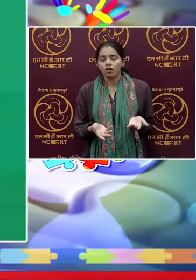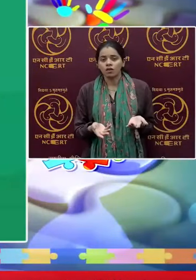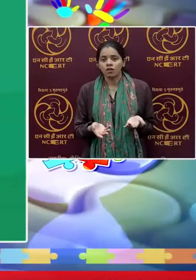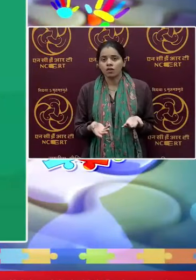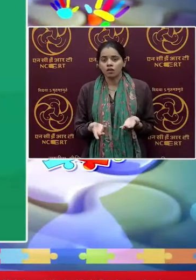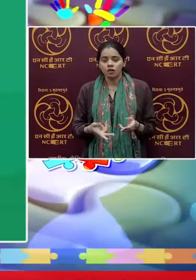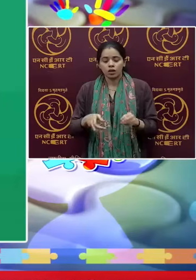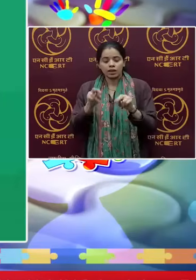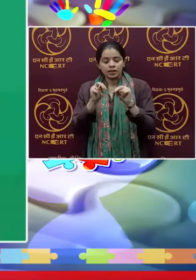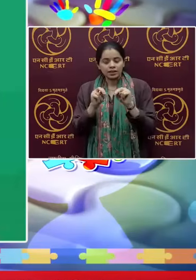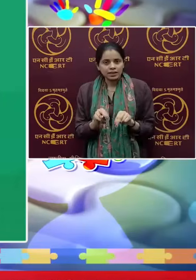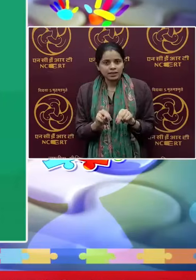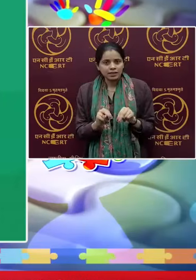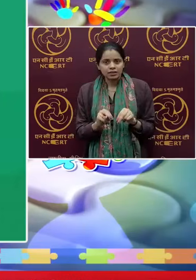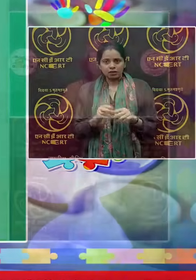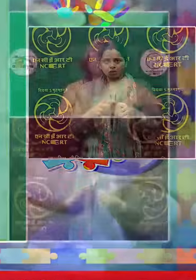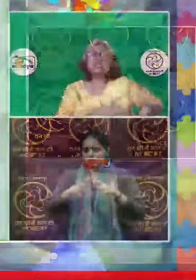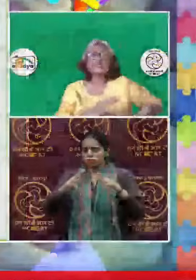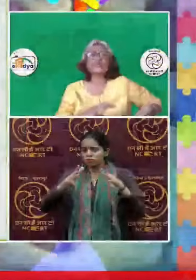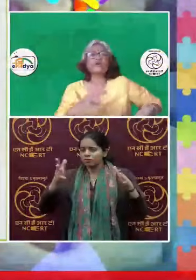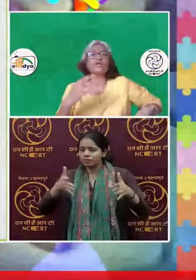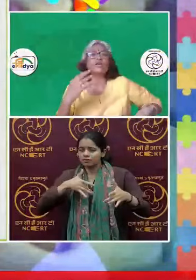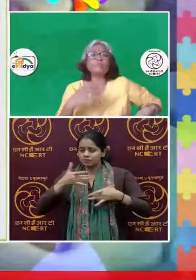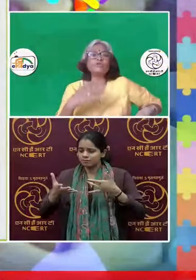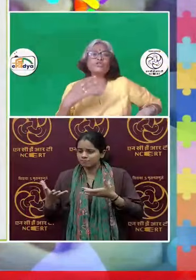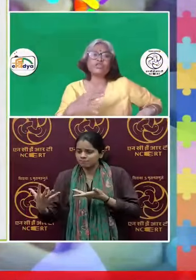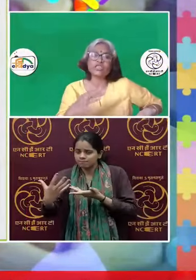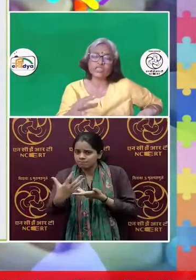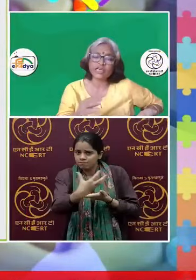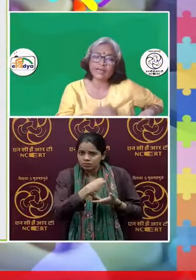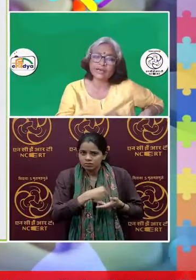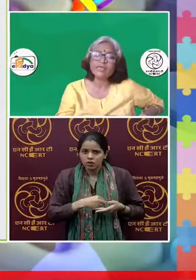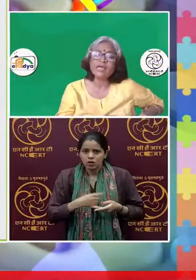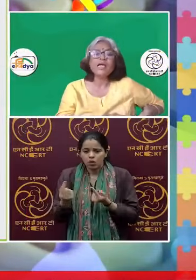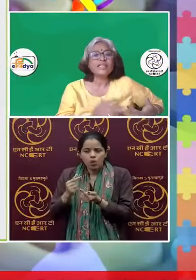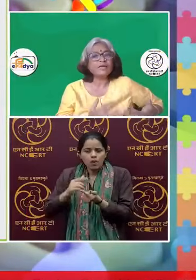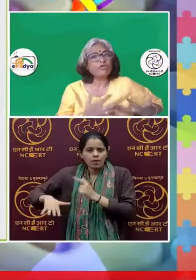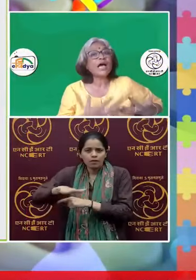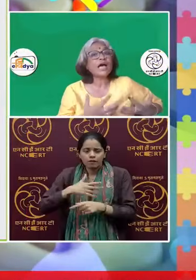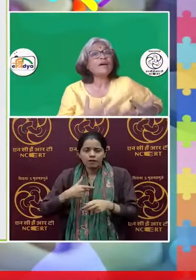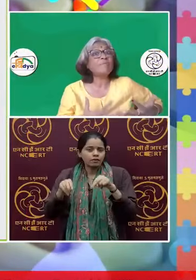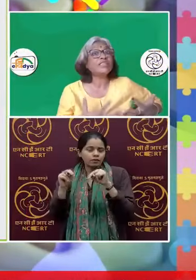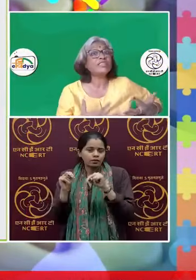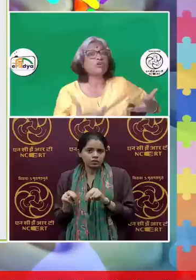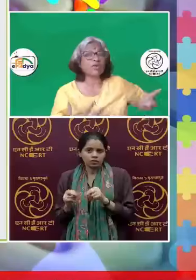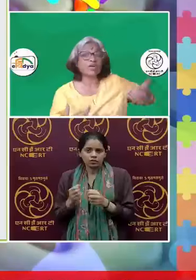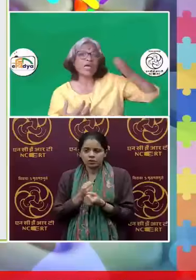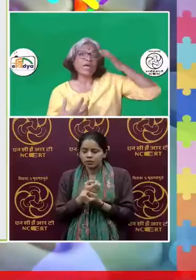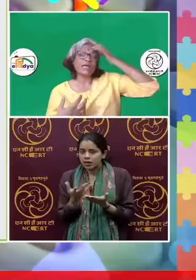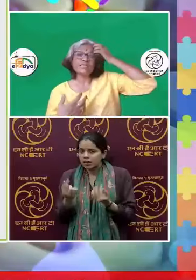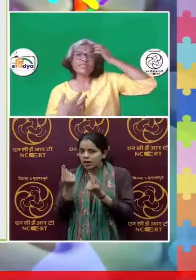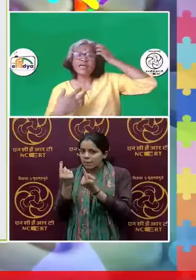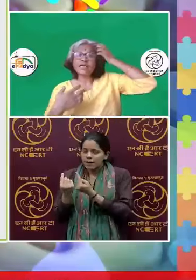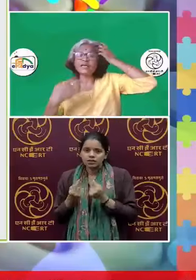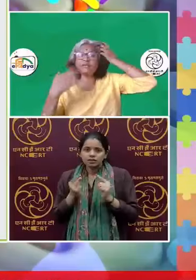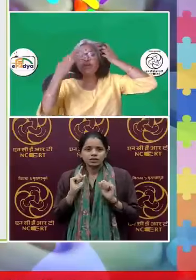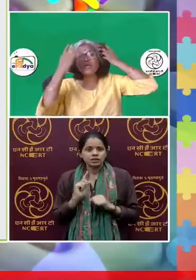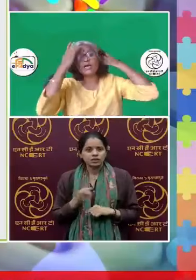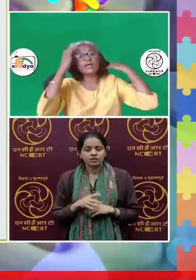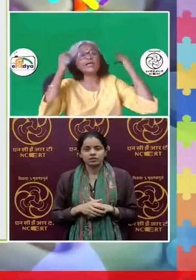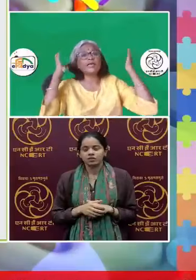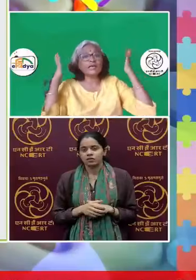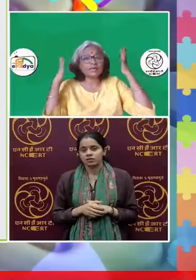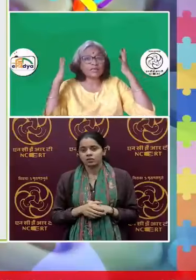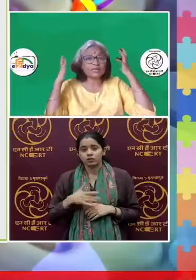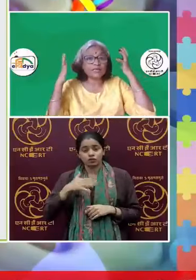they need more, they crave for more information or inputs on certain areas, they would have meltdown, because it is like we